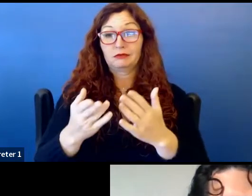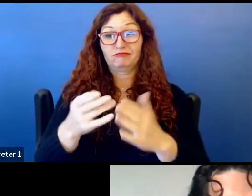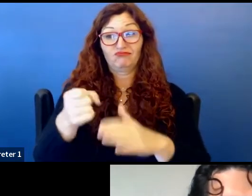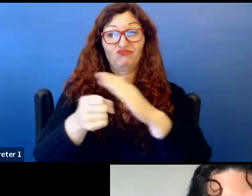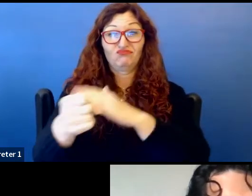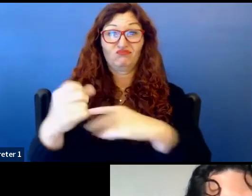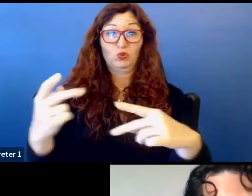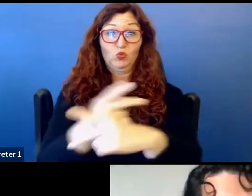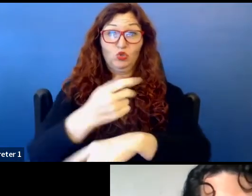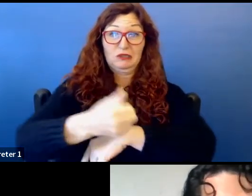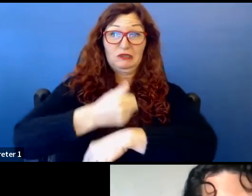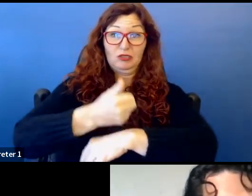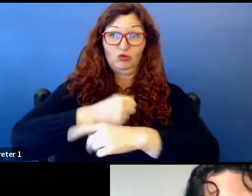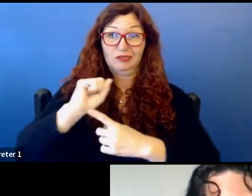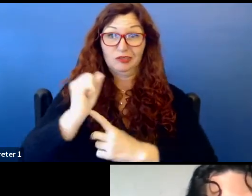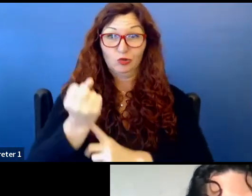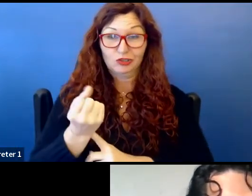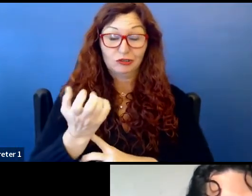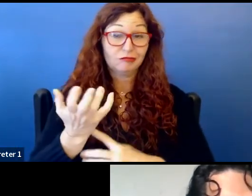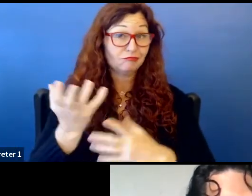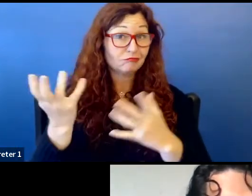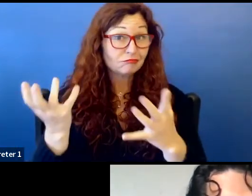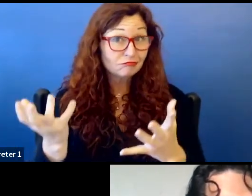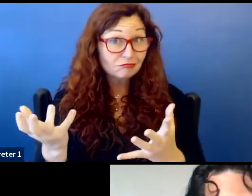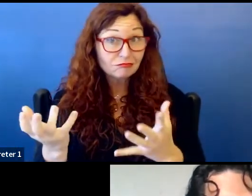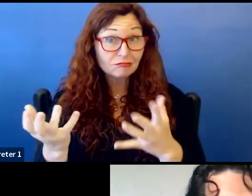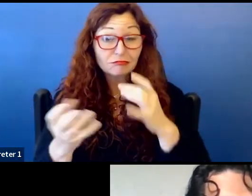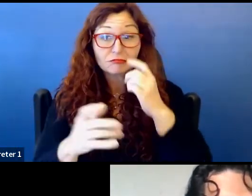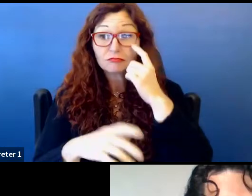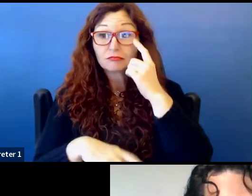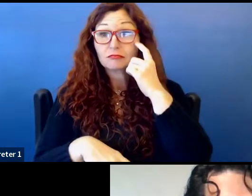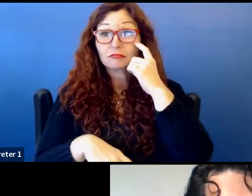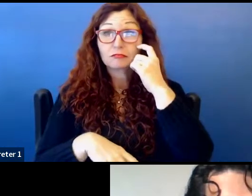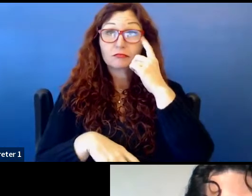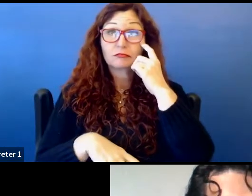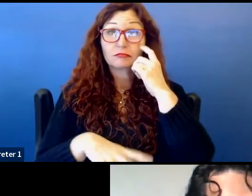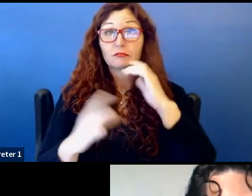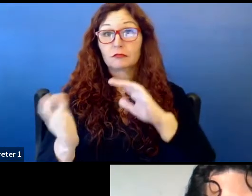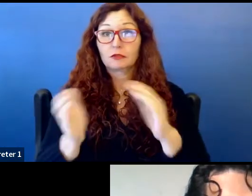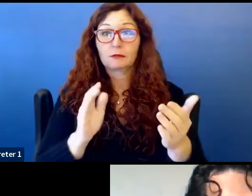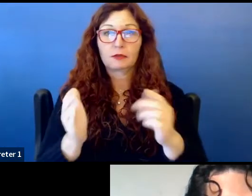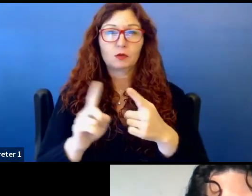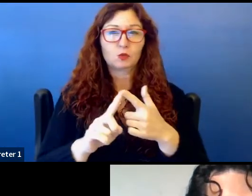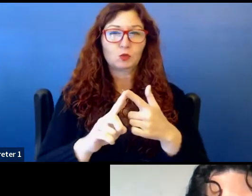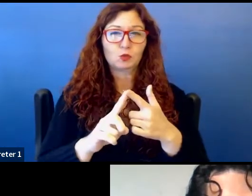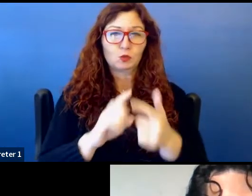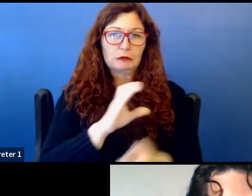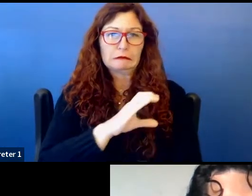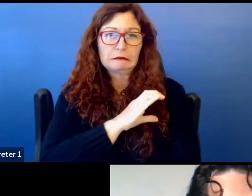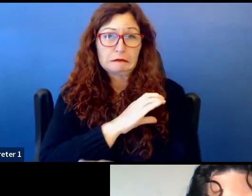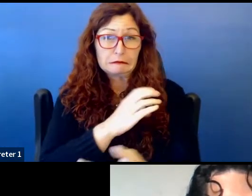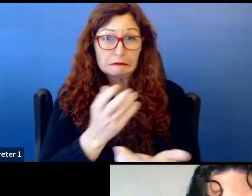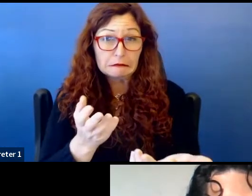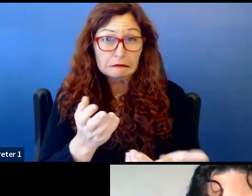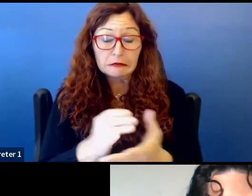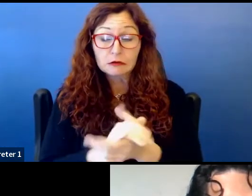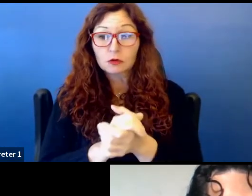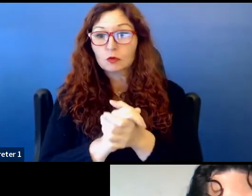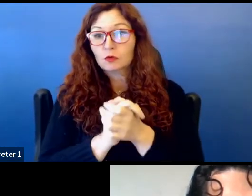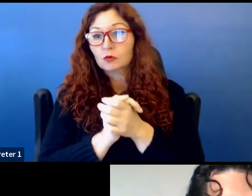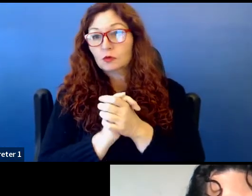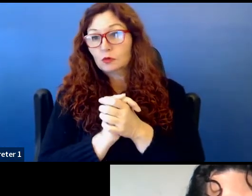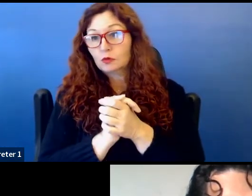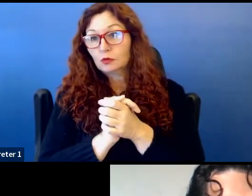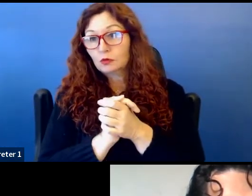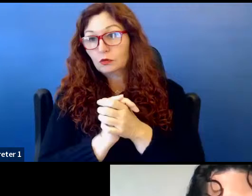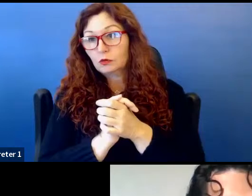or other things to a greater extent than non-immigrant workers or if the problems